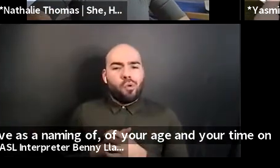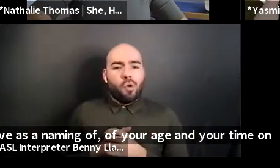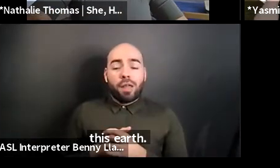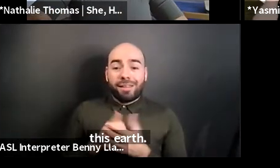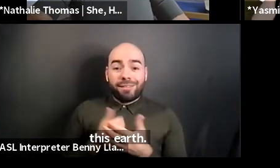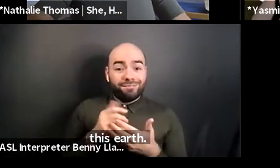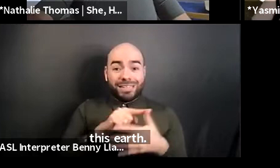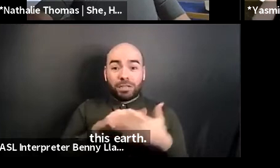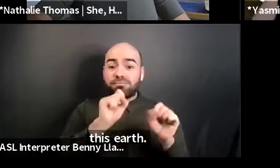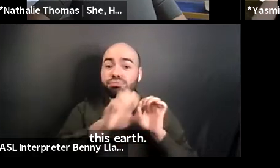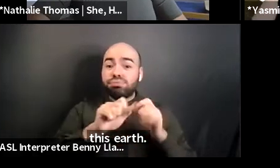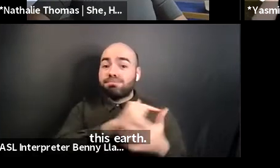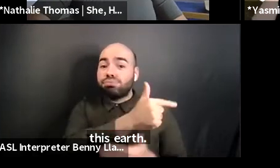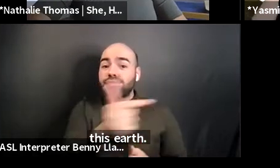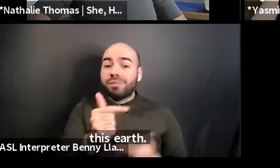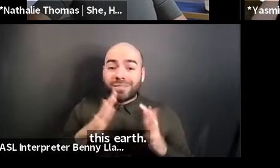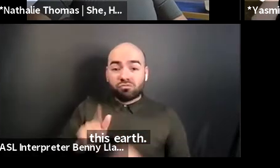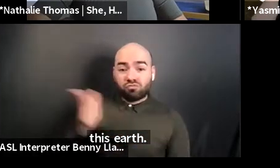in.